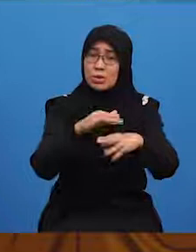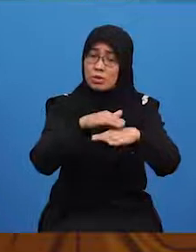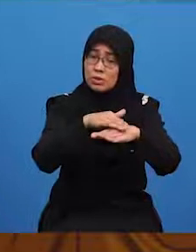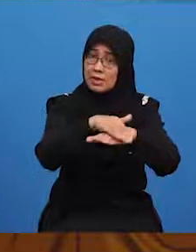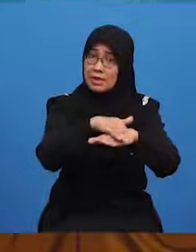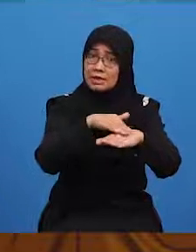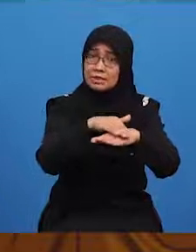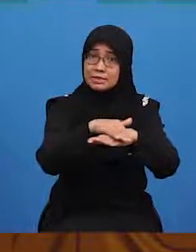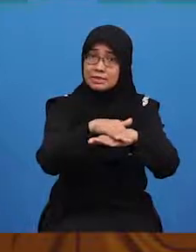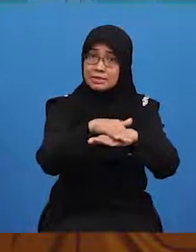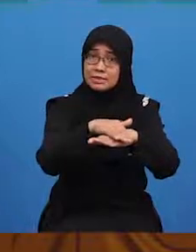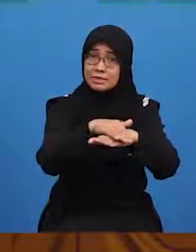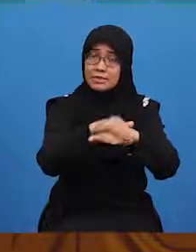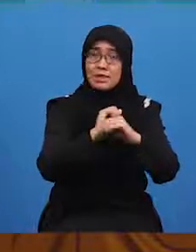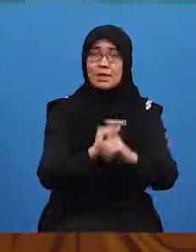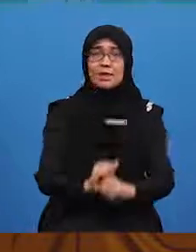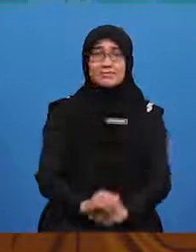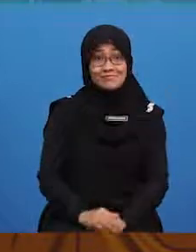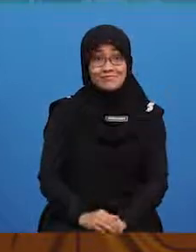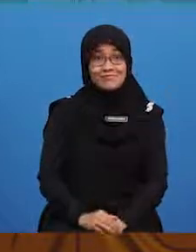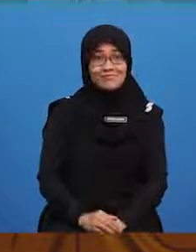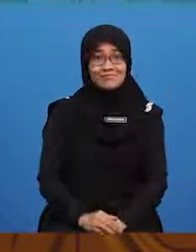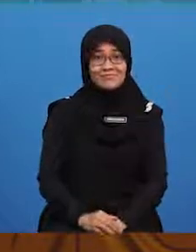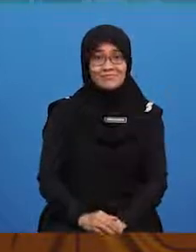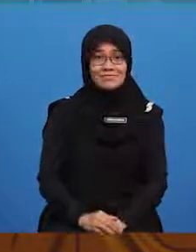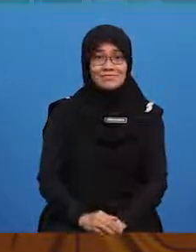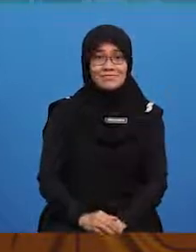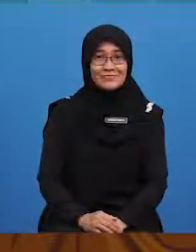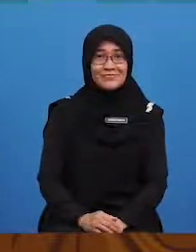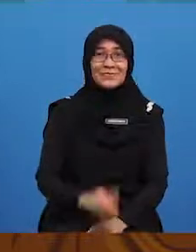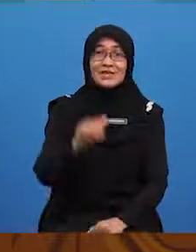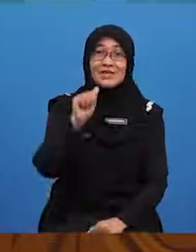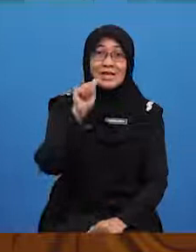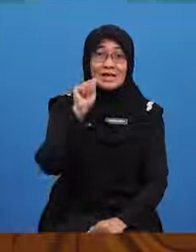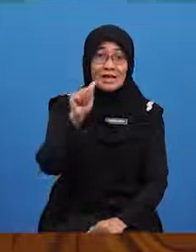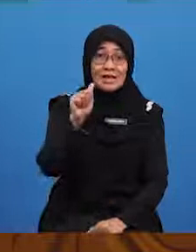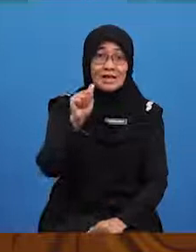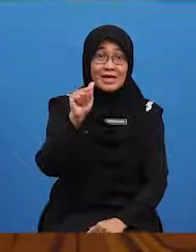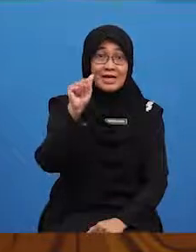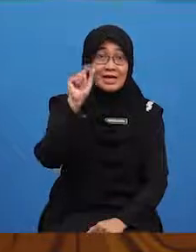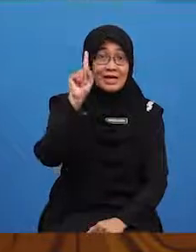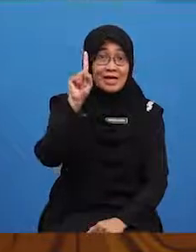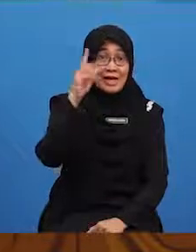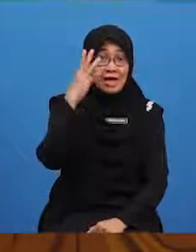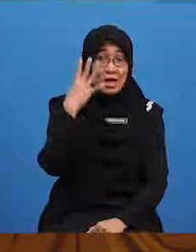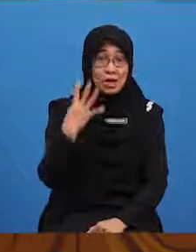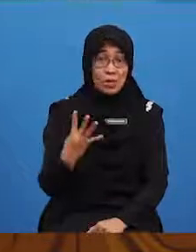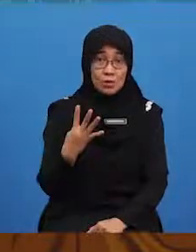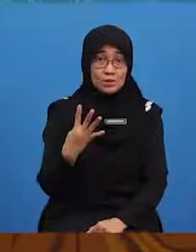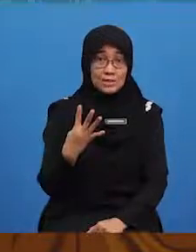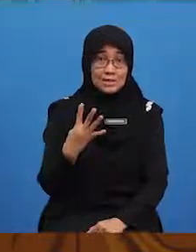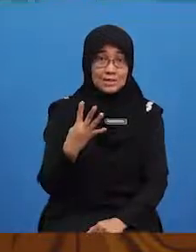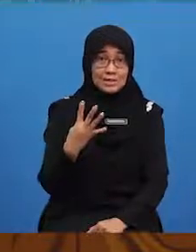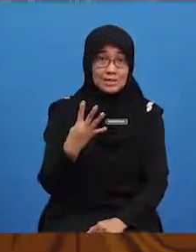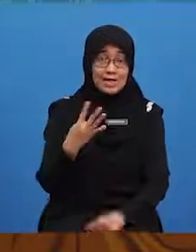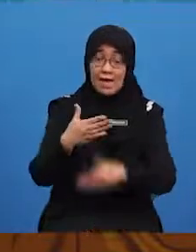depends on the shorthand. The shorthand. So it means a quarter